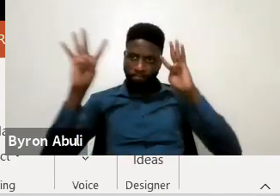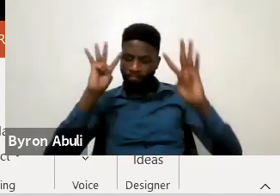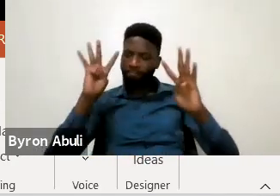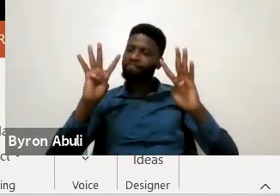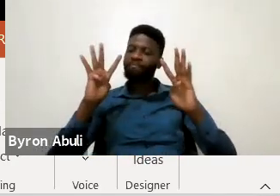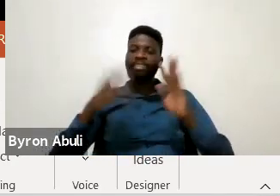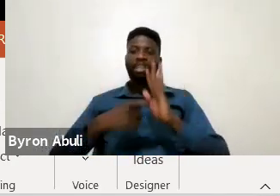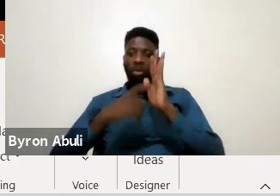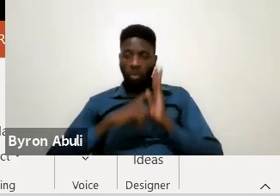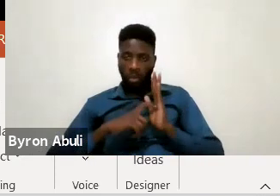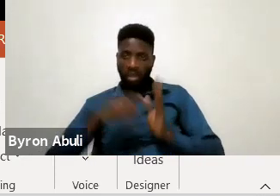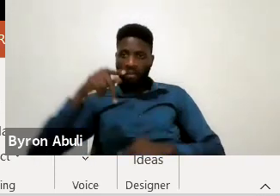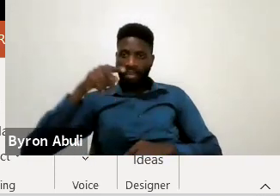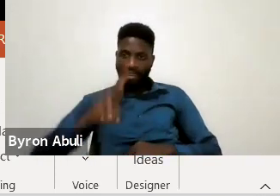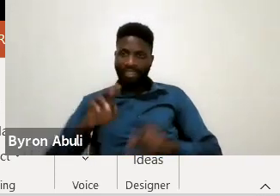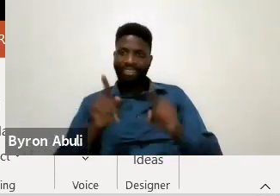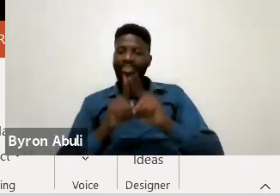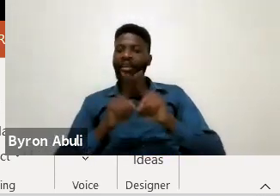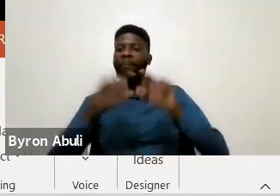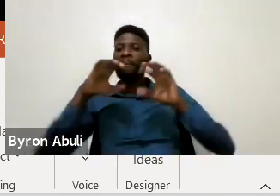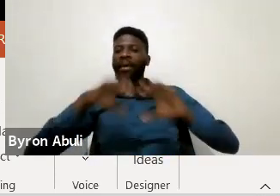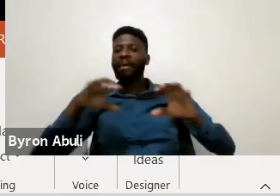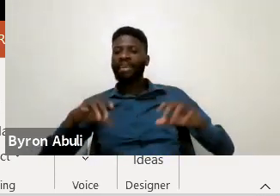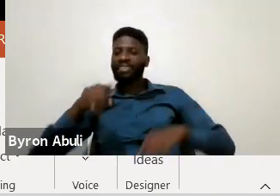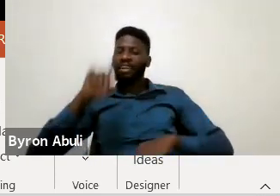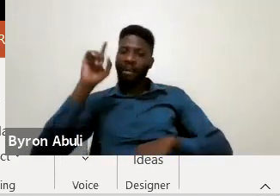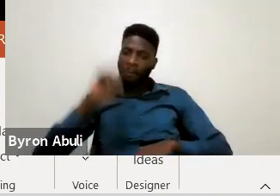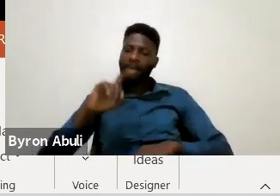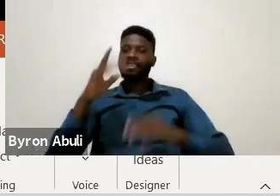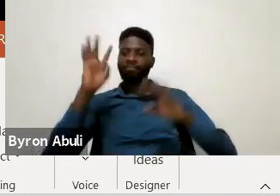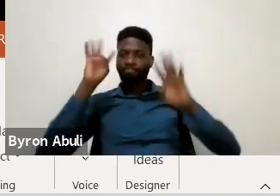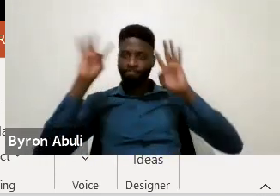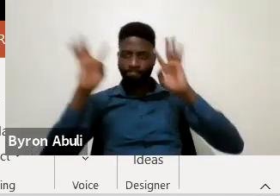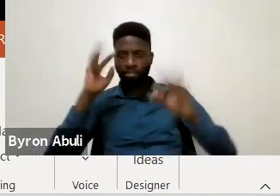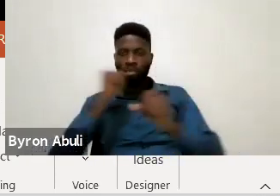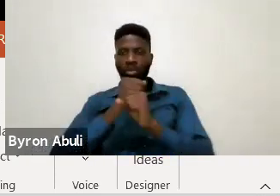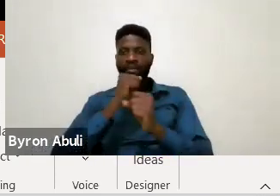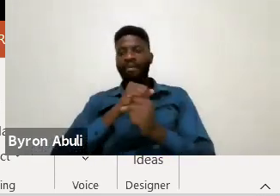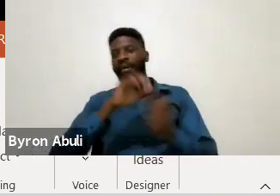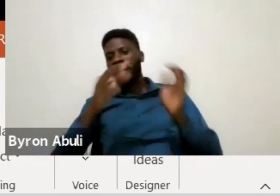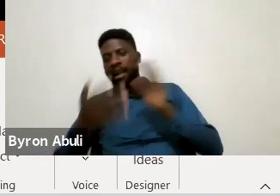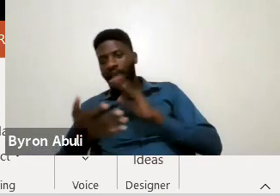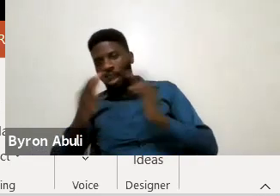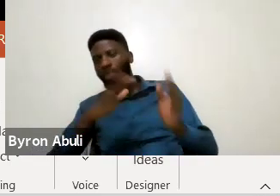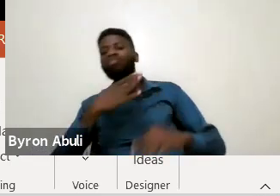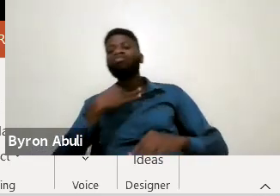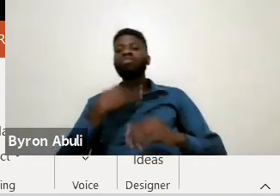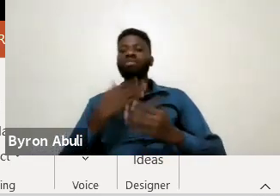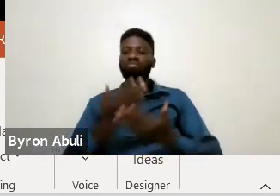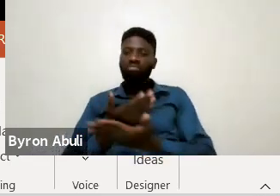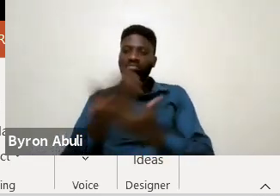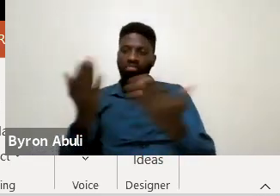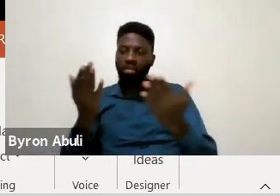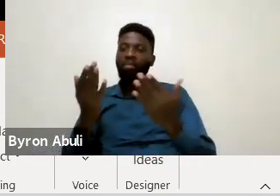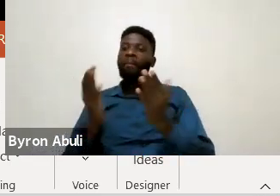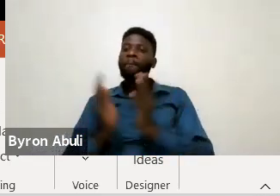opinion, it's like marketing. Therefore, you have to be very creative with how you do these things. What kind of narrative do you want your